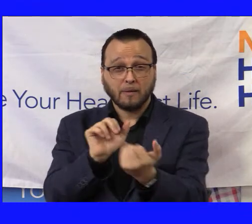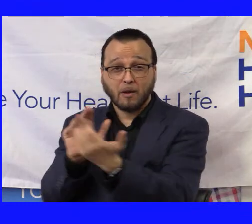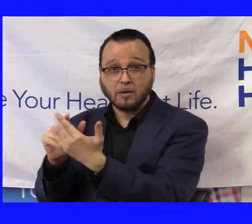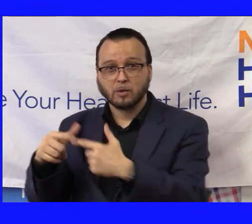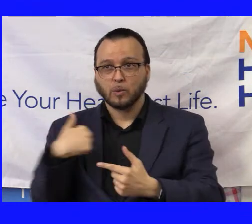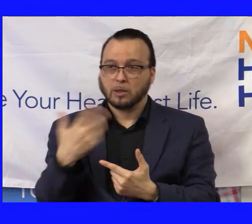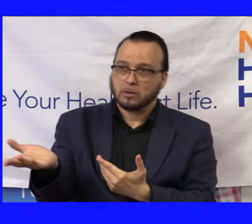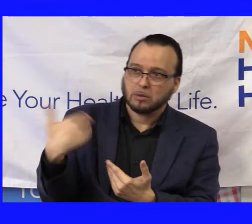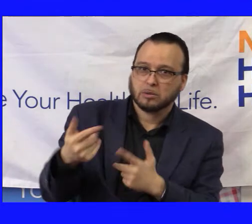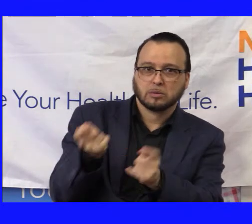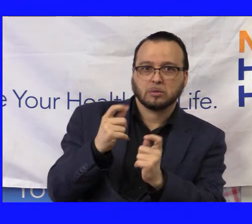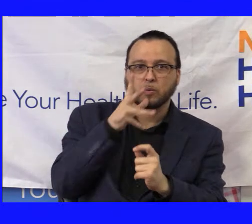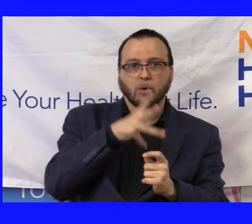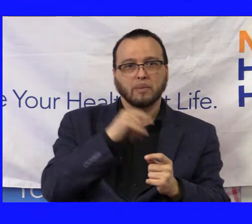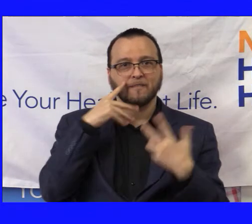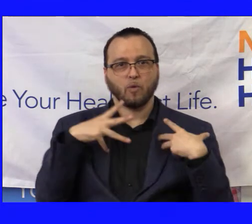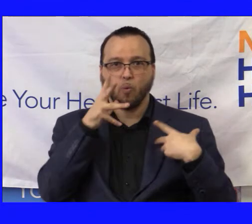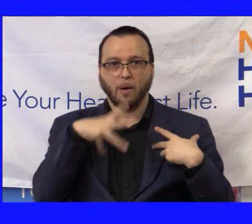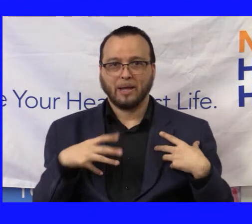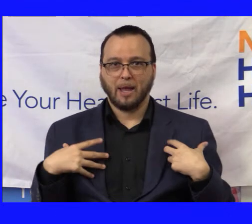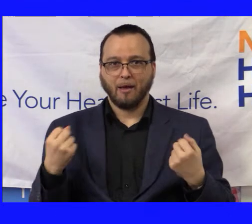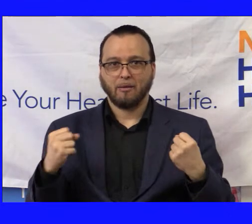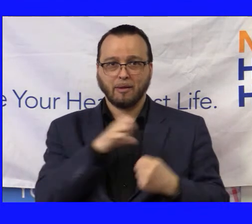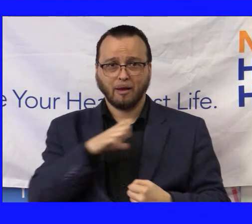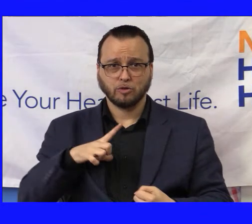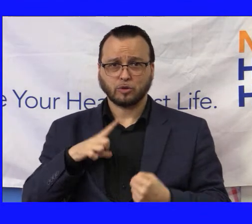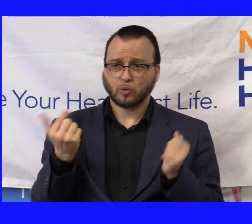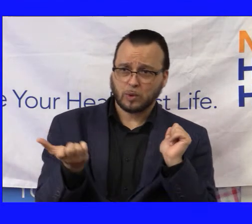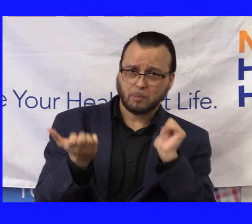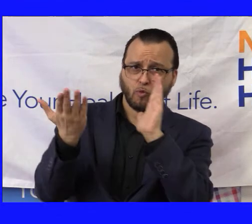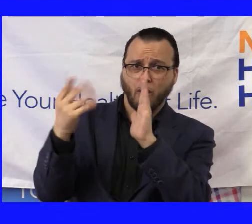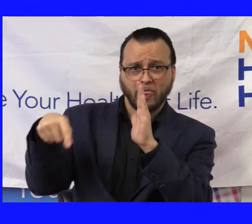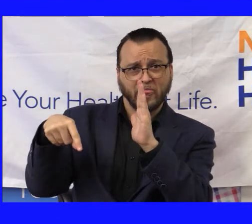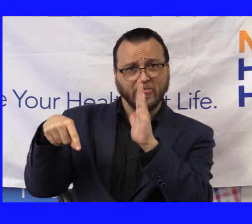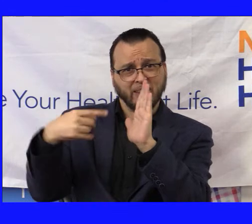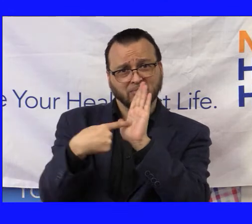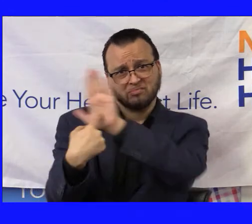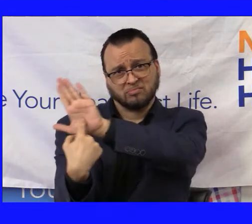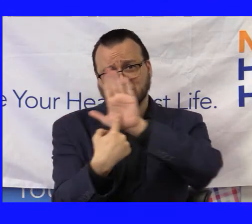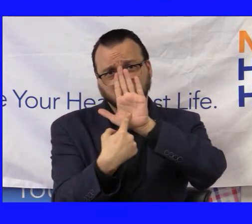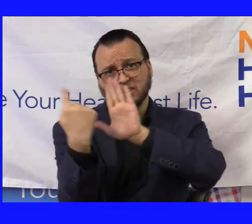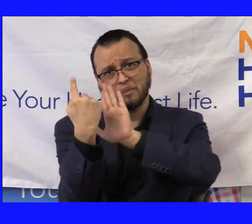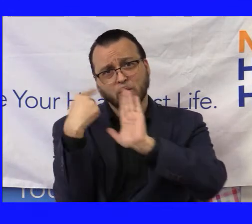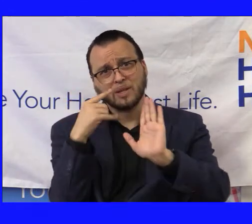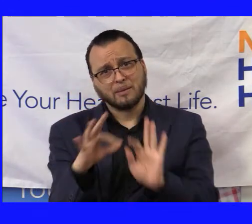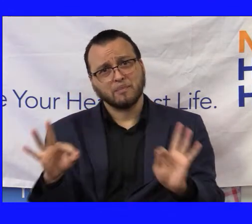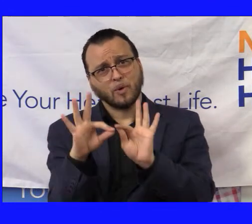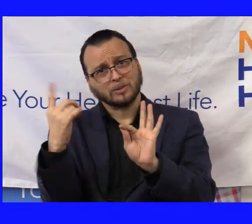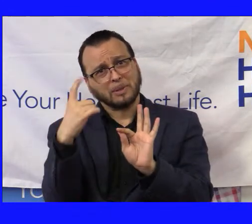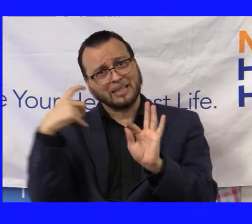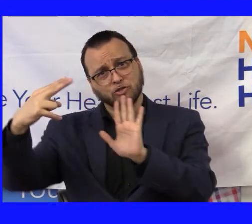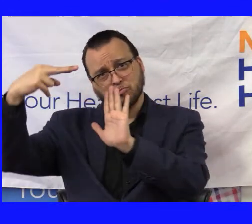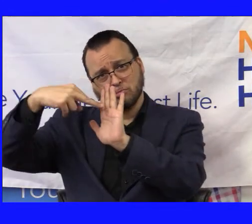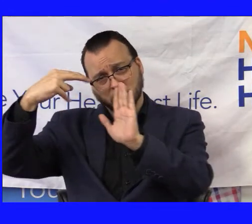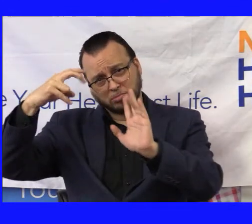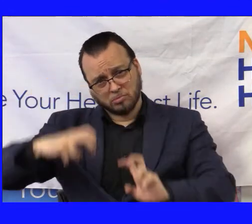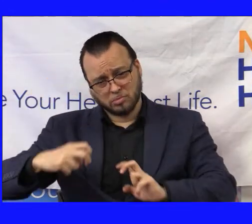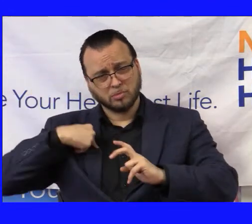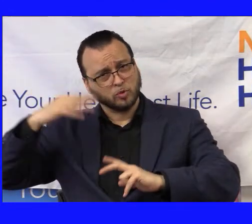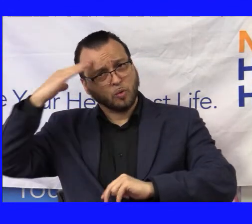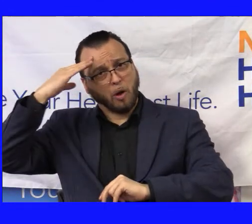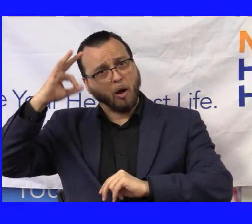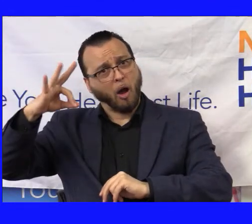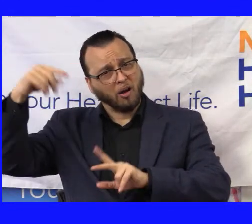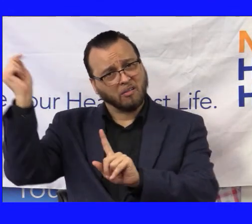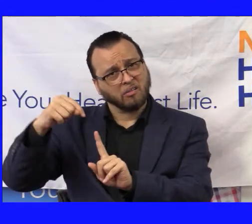Council, and we brought to them this equation as something that was very important and something that needed to have awareness raised on, and to